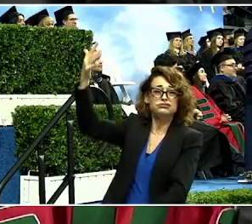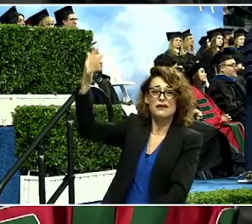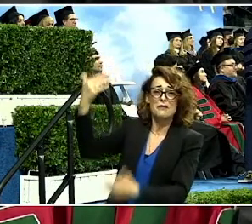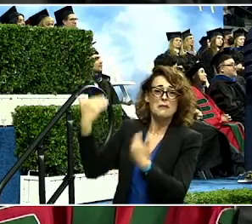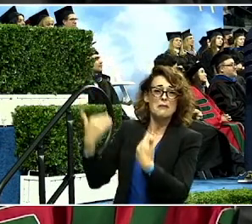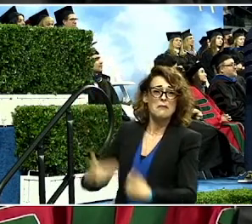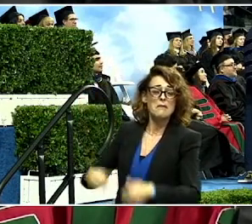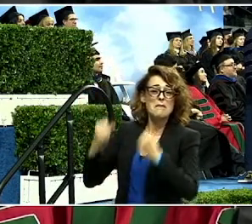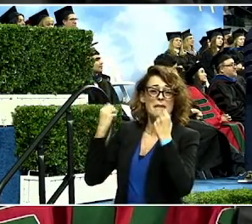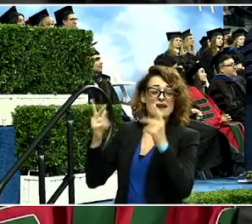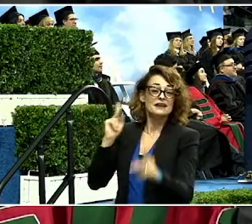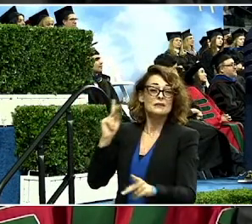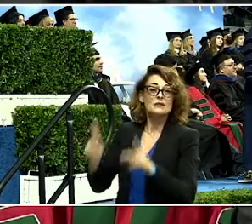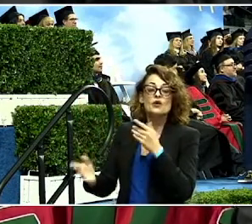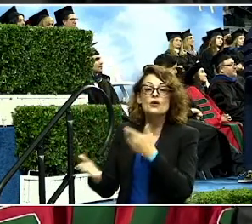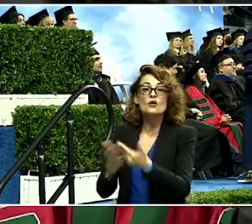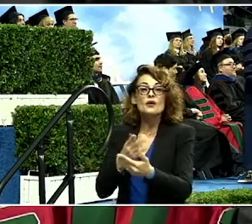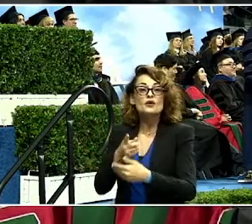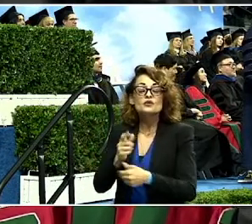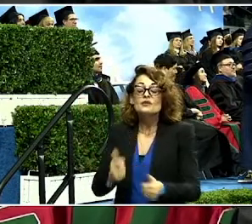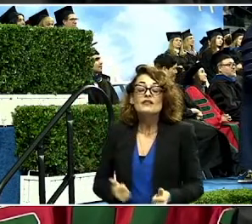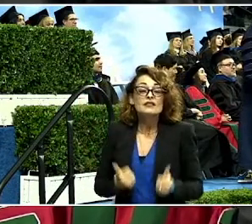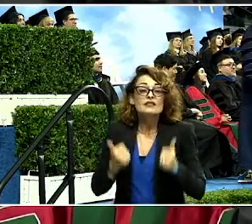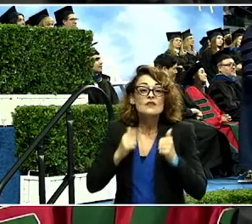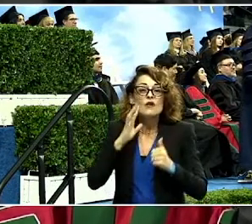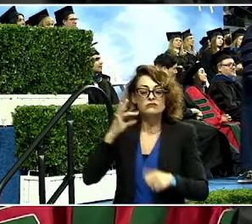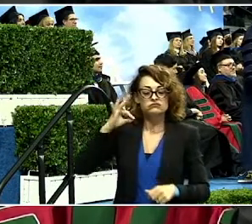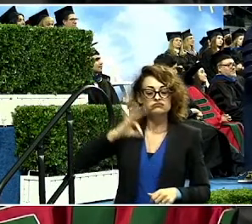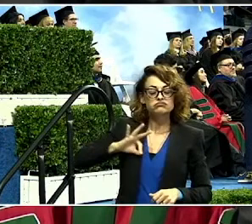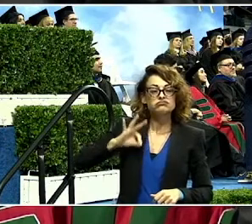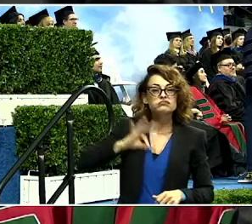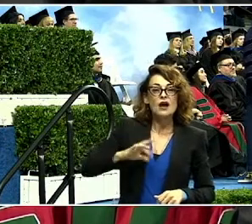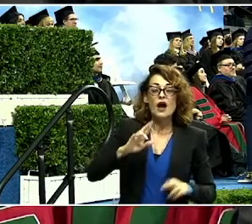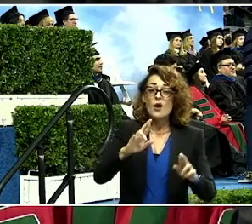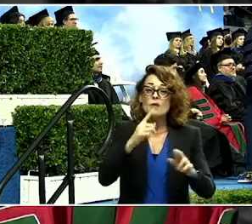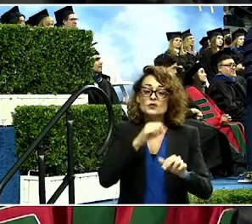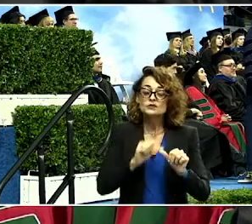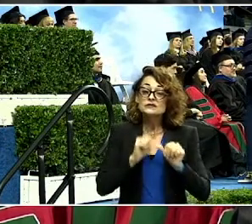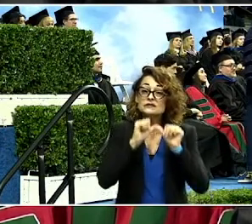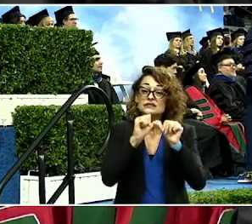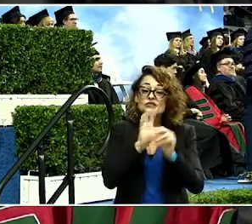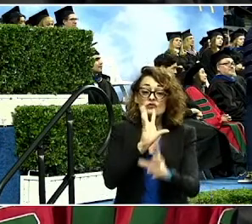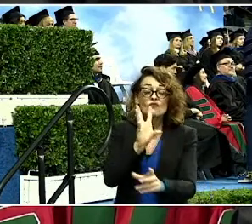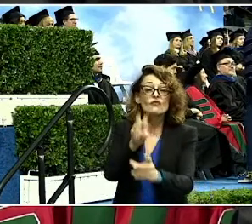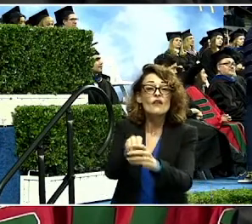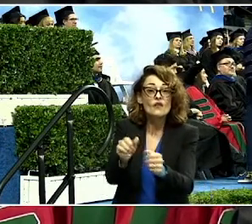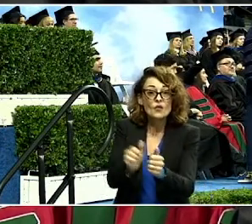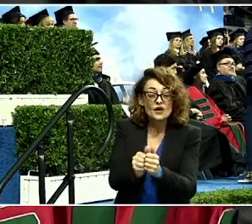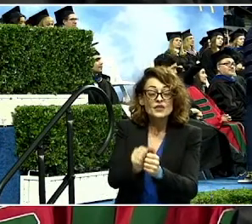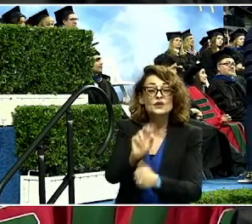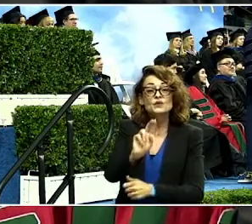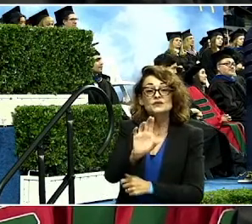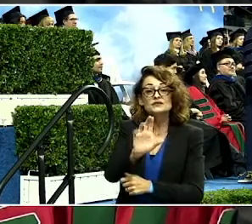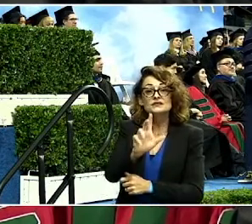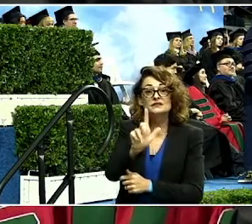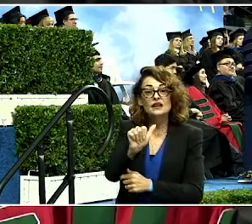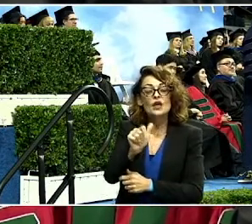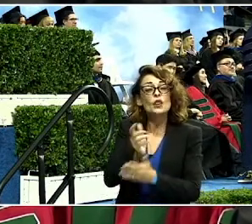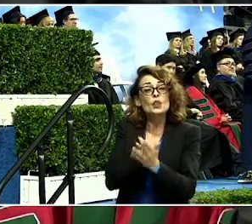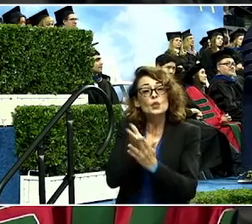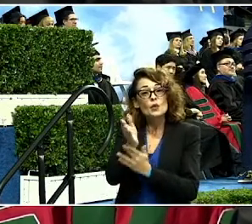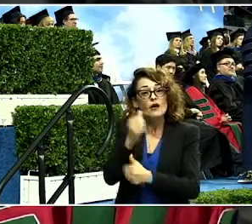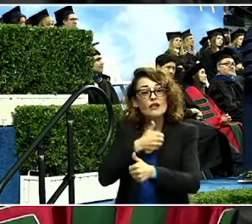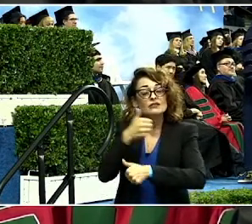wherever you live will be helpful to you. And I hope you stay deeply involved with UCLA through alumni